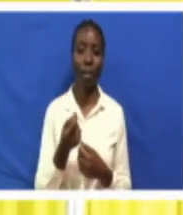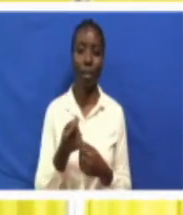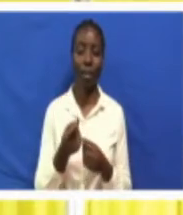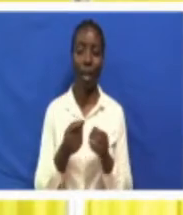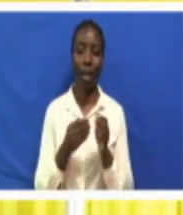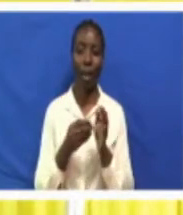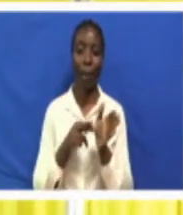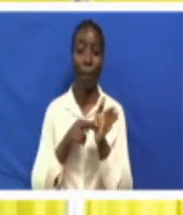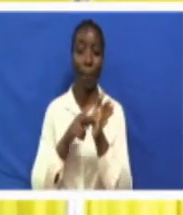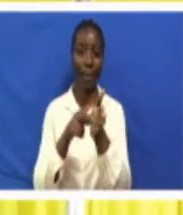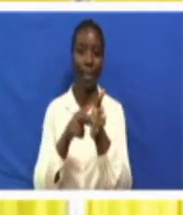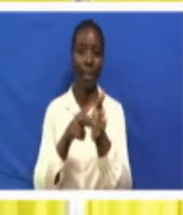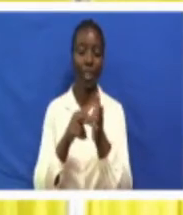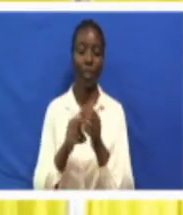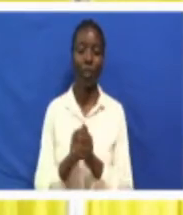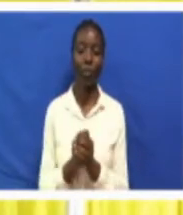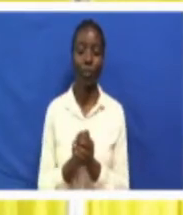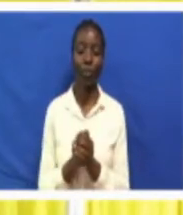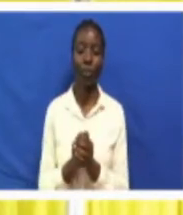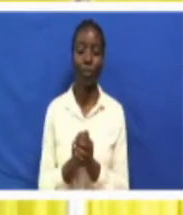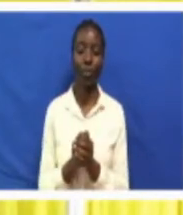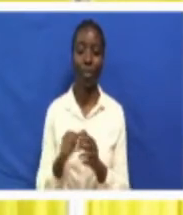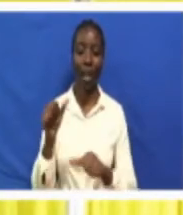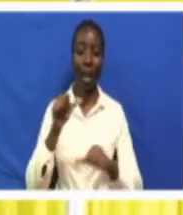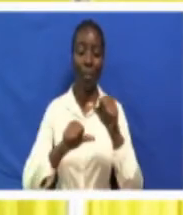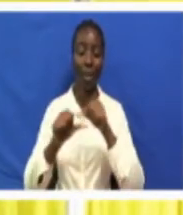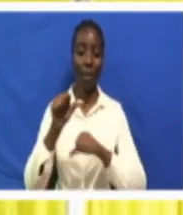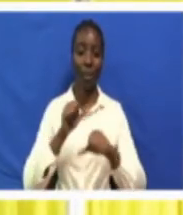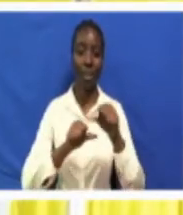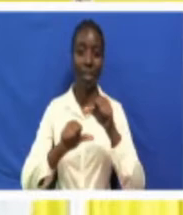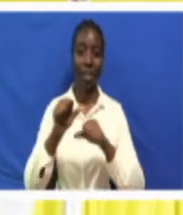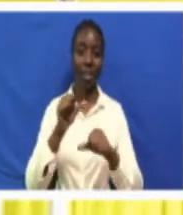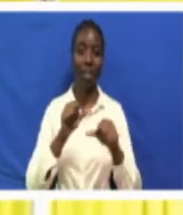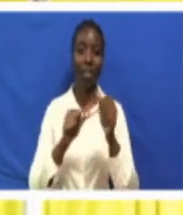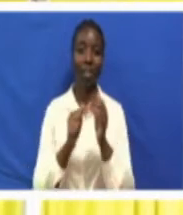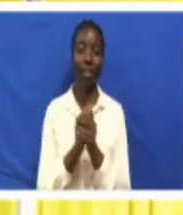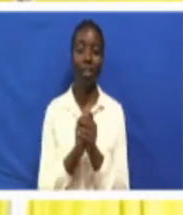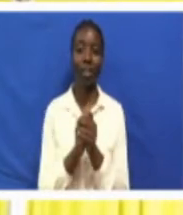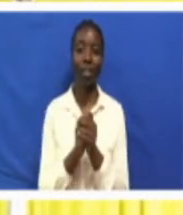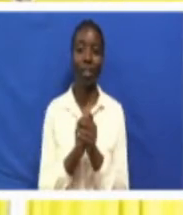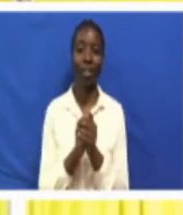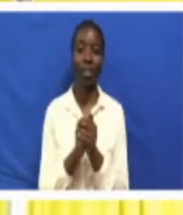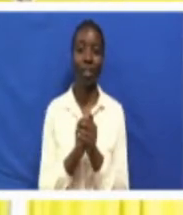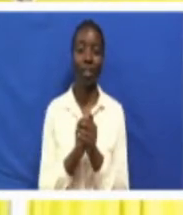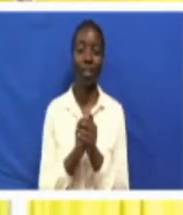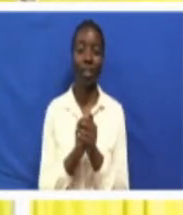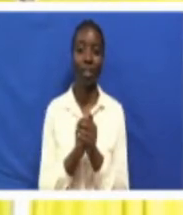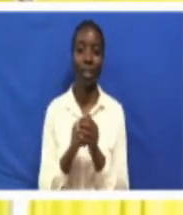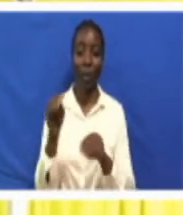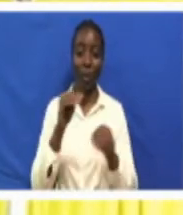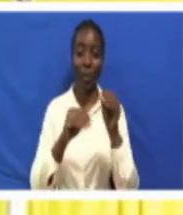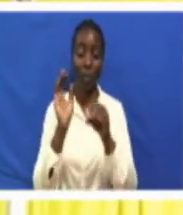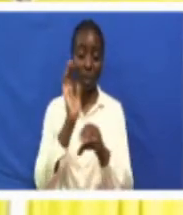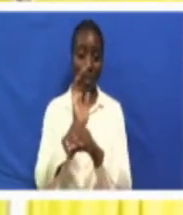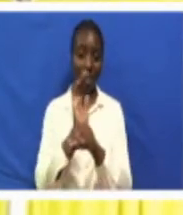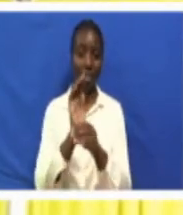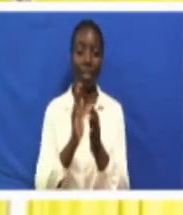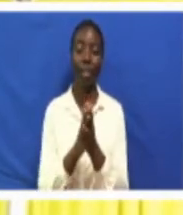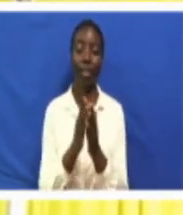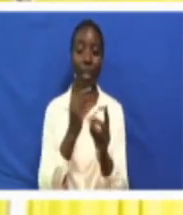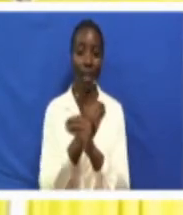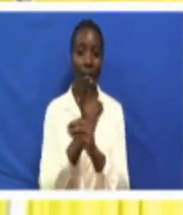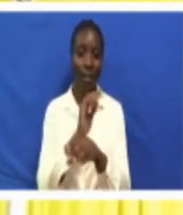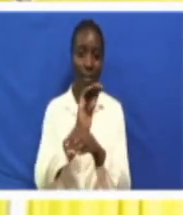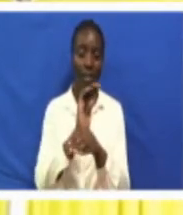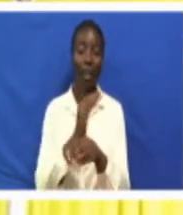presentation concerning the temporal Goods of the church and I